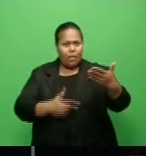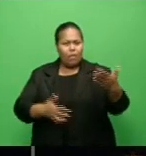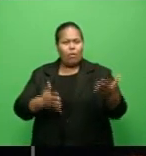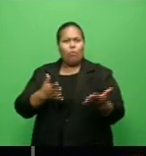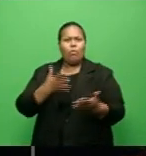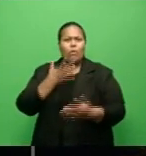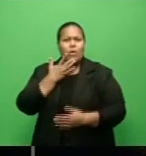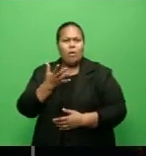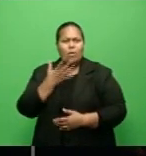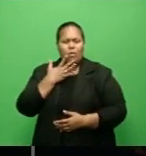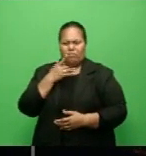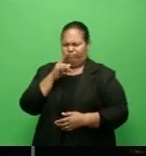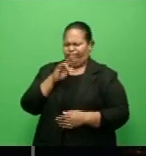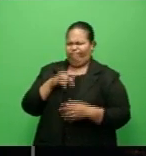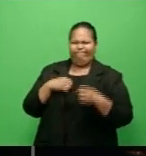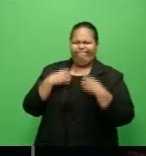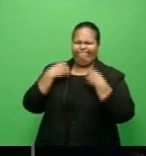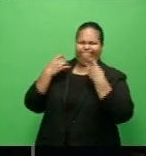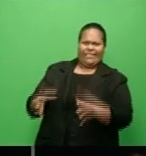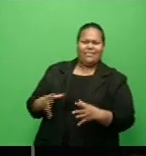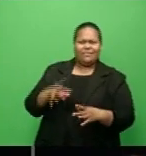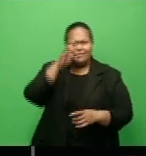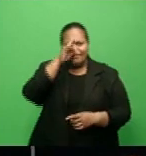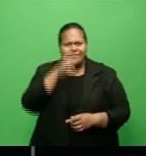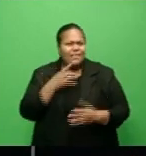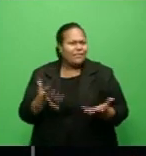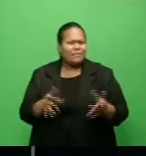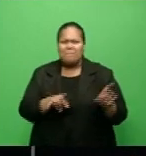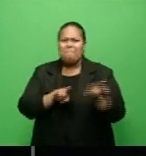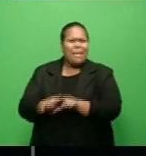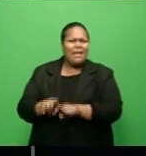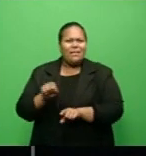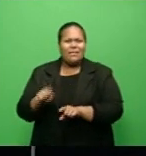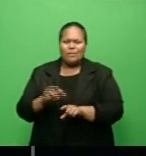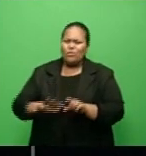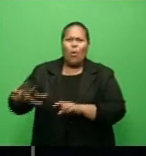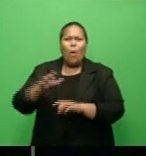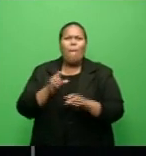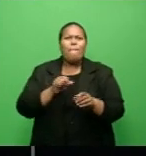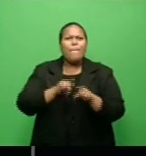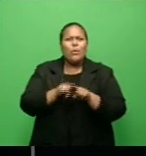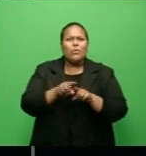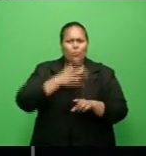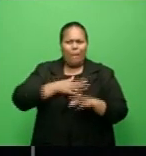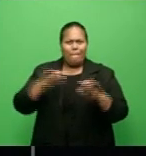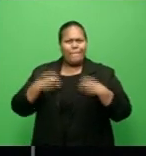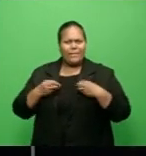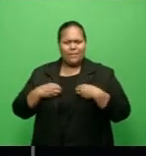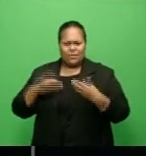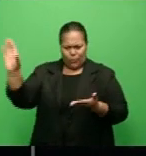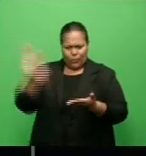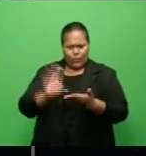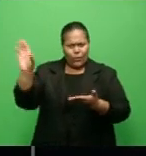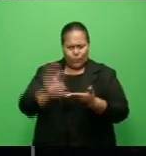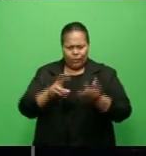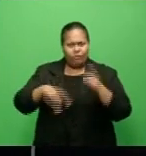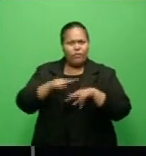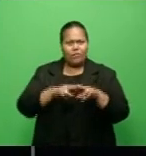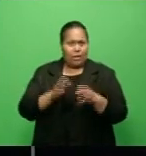is sickening. Osumate says this deceit is fanning away potential investors who are planning to invest money in